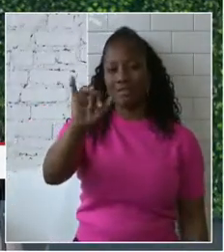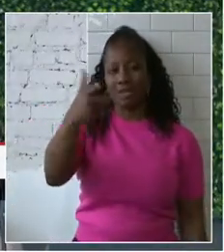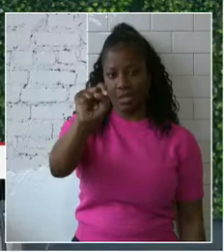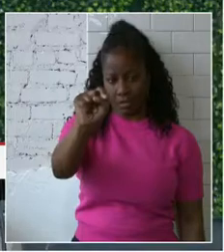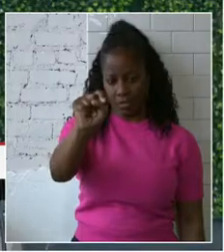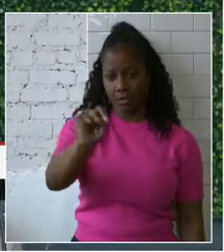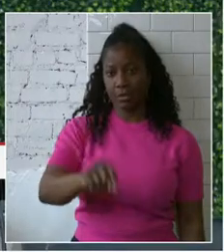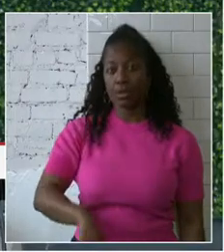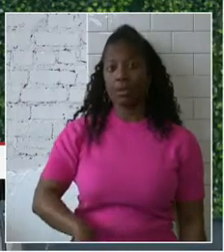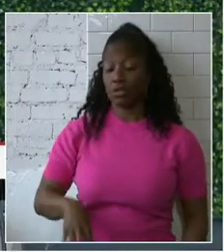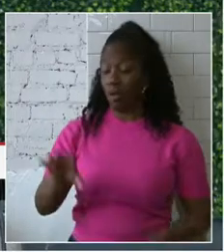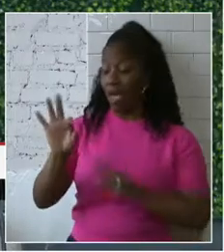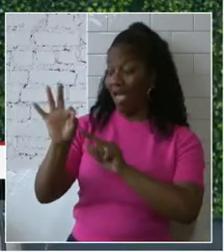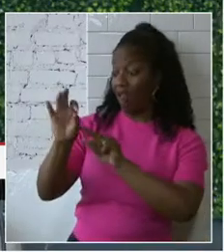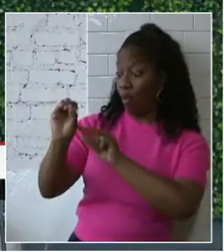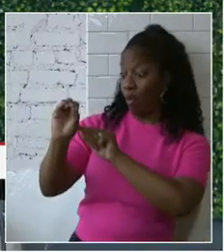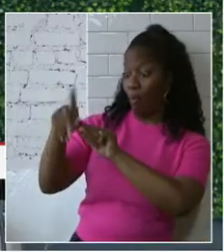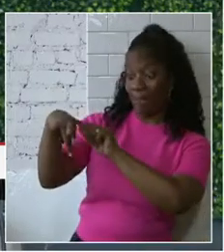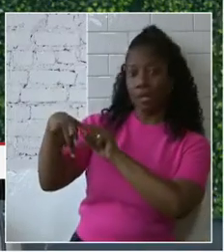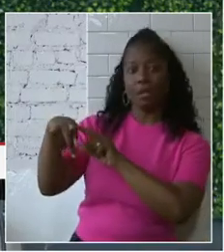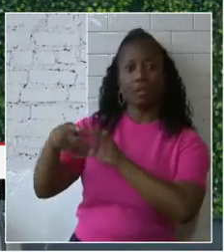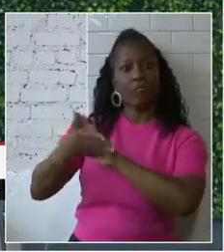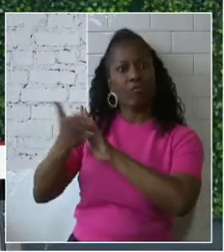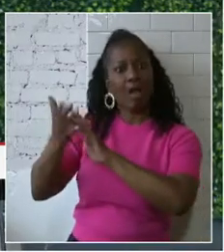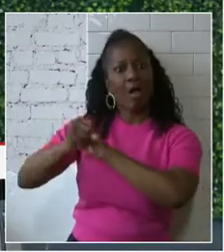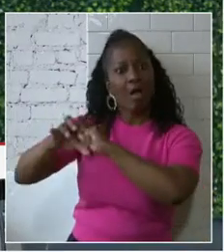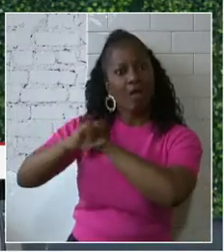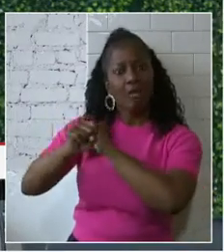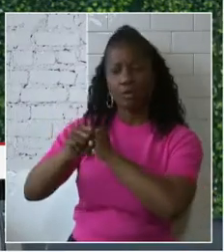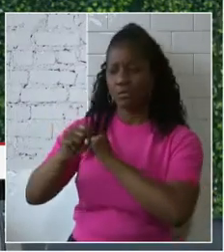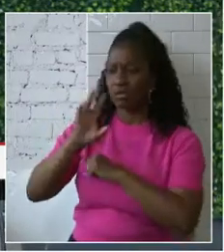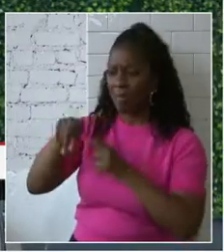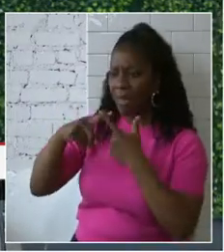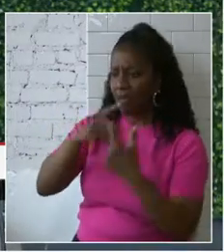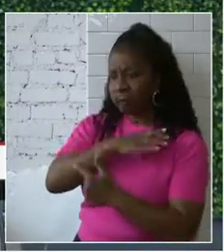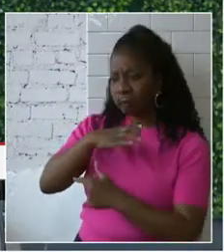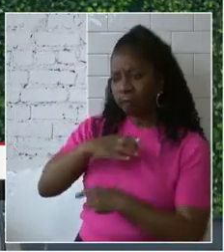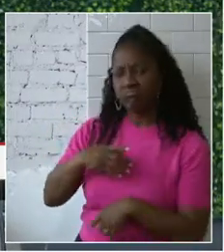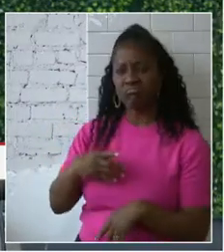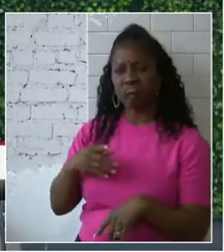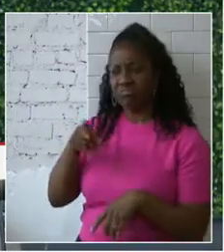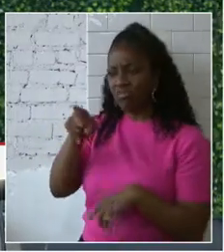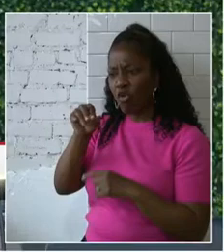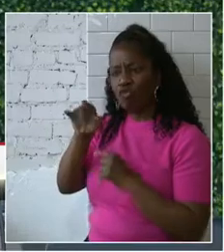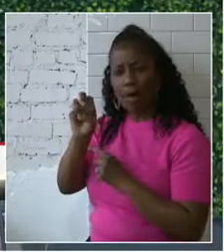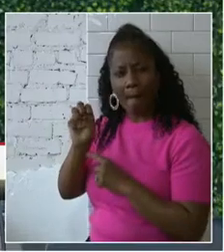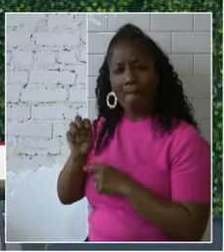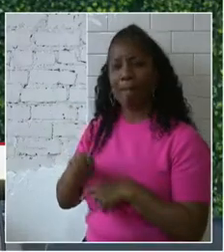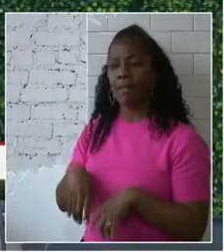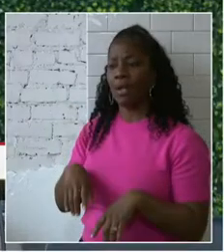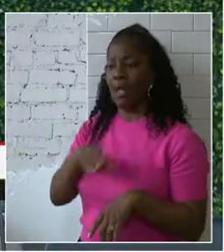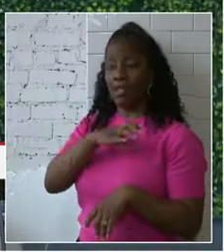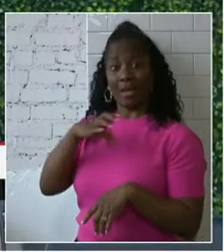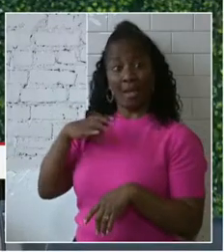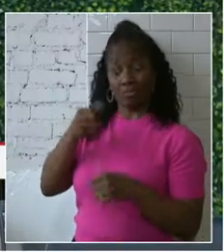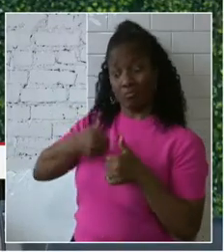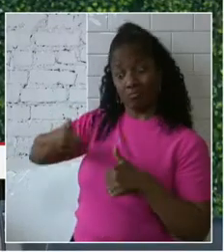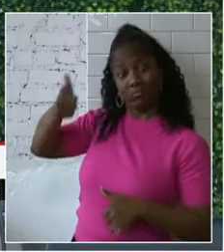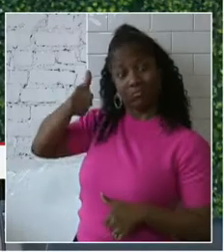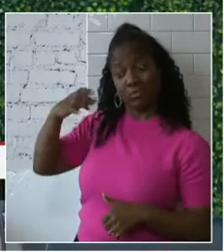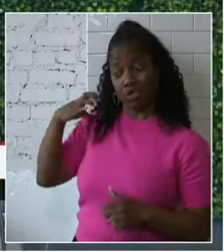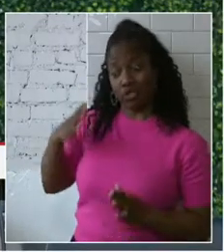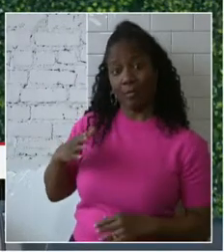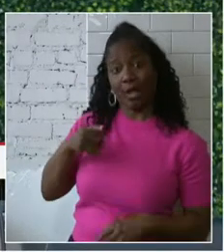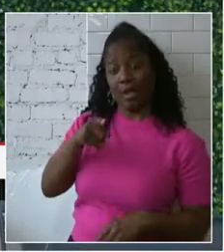has been running ads criticizing the council on crime. The council chairman and the chairman of the council's